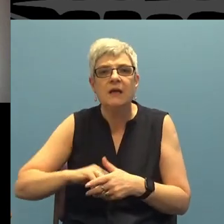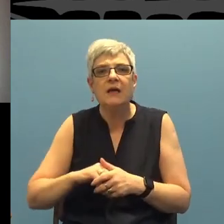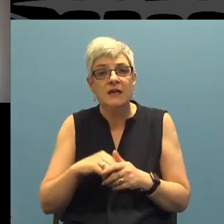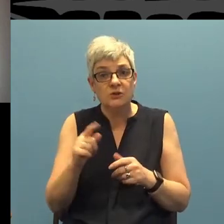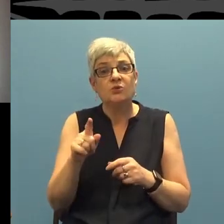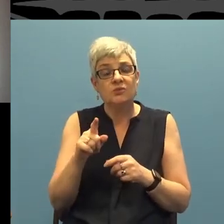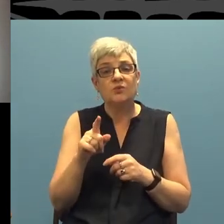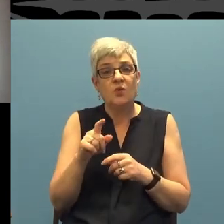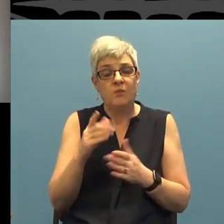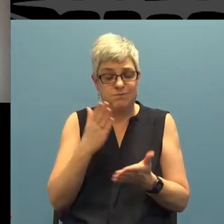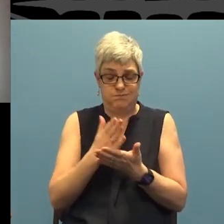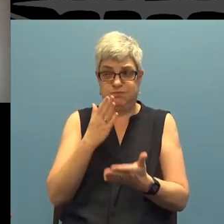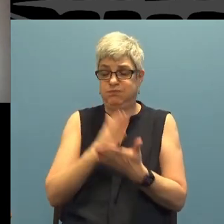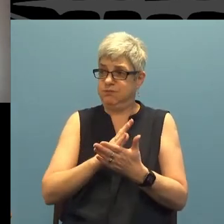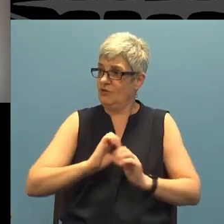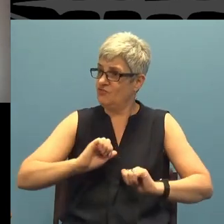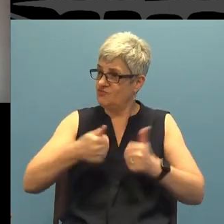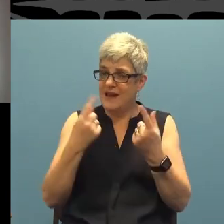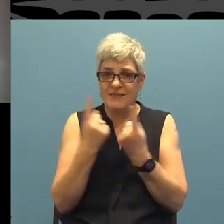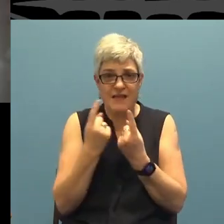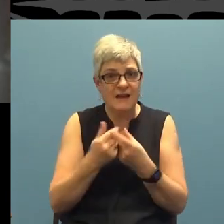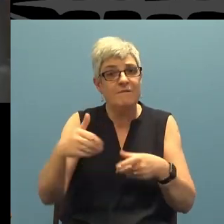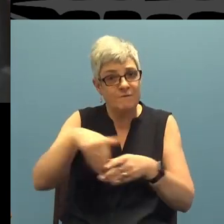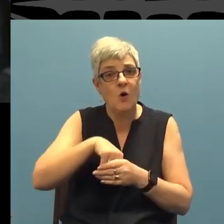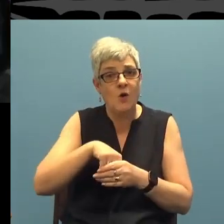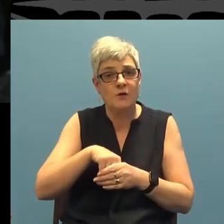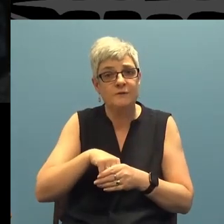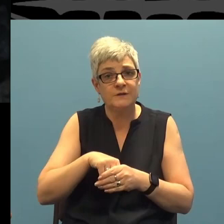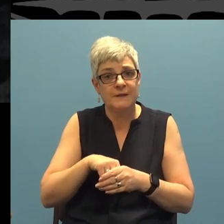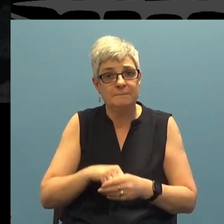been a great thing to be involved in.